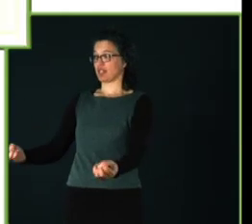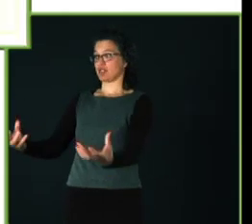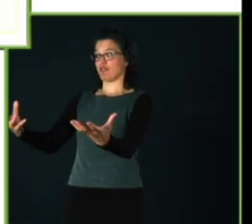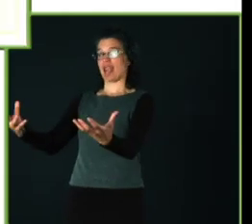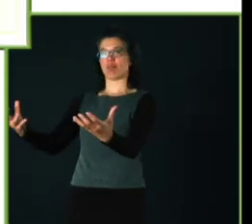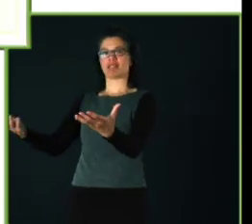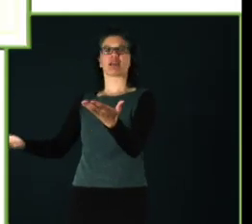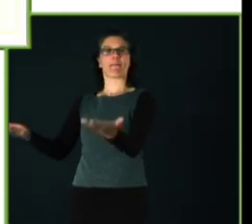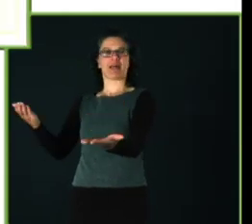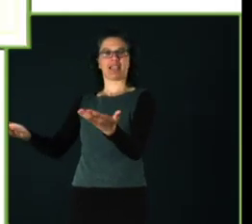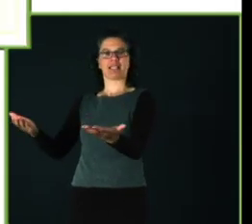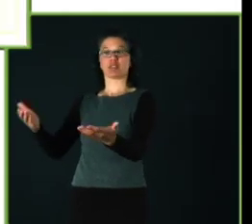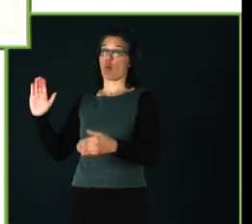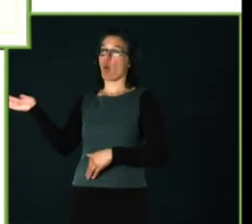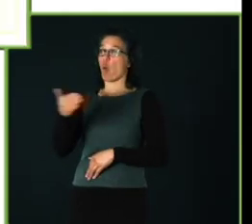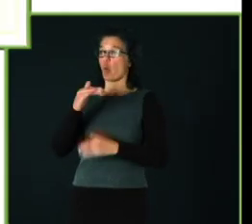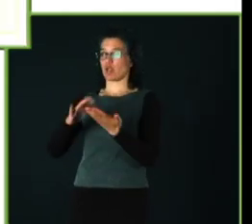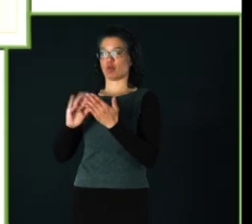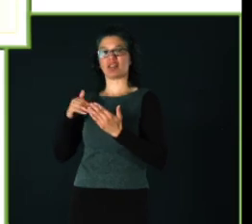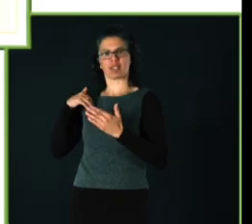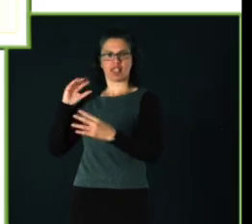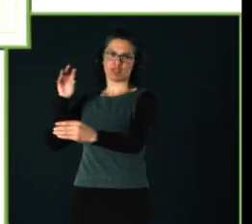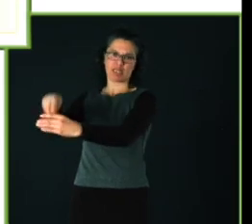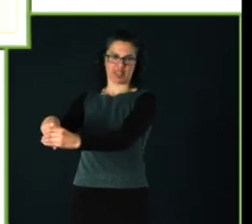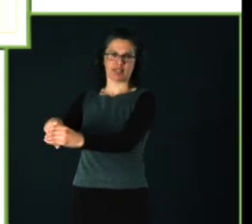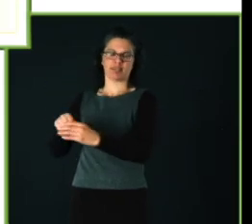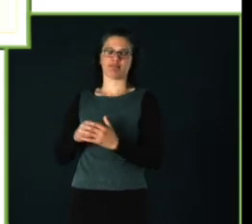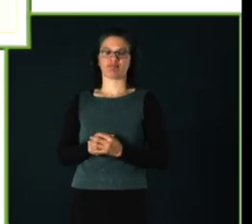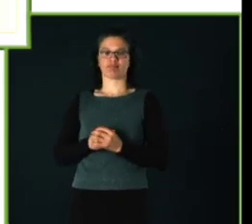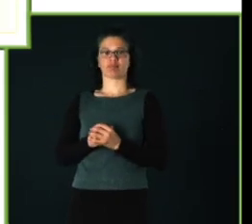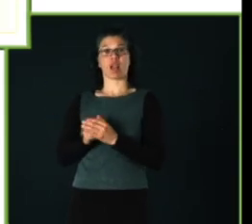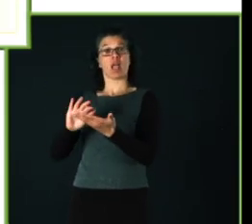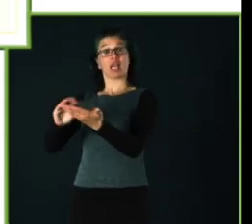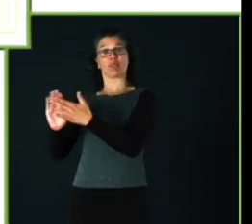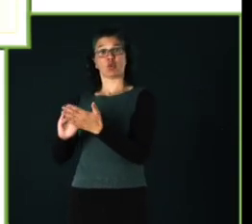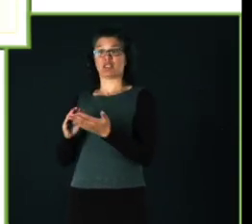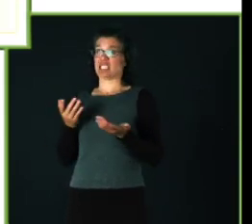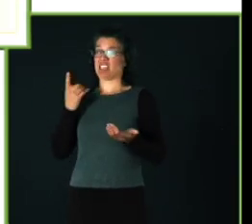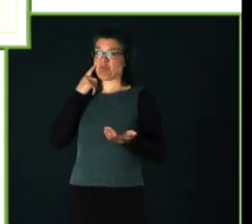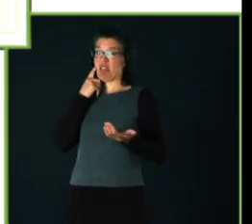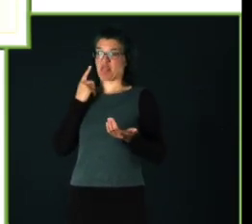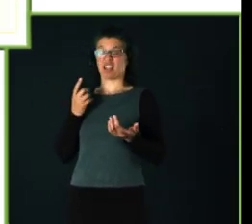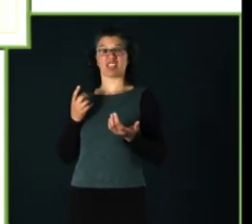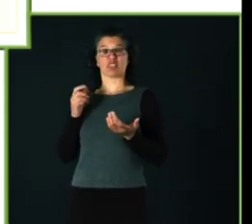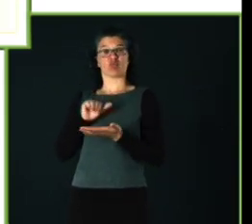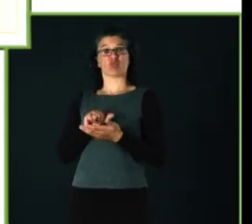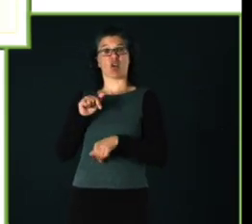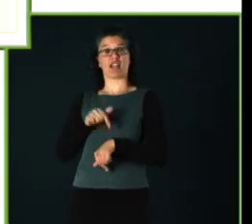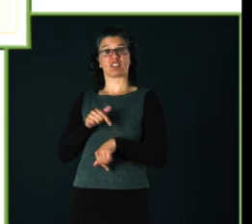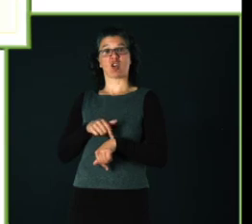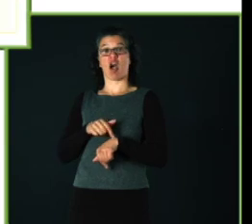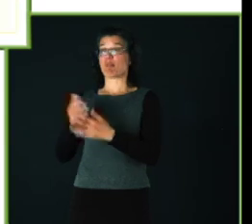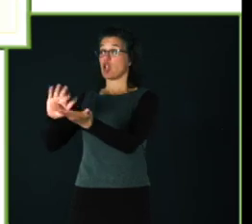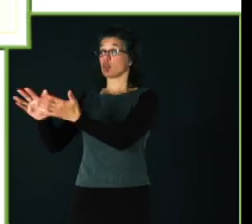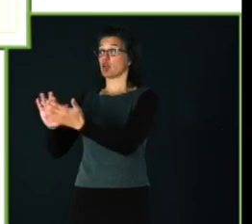and everybody needs to take part in it. Now, our community, I think, has come of age. They're saying, we want to be part of the process.